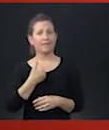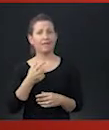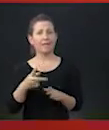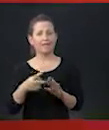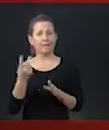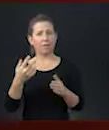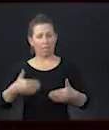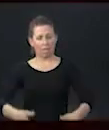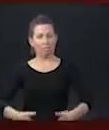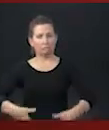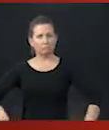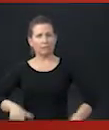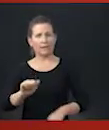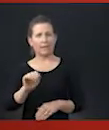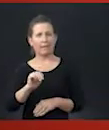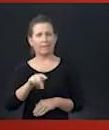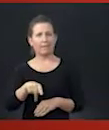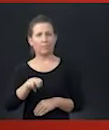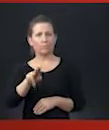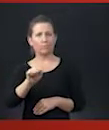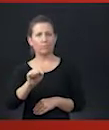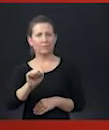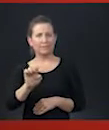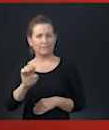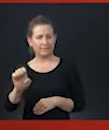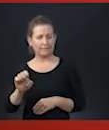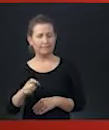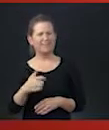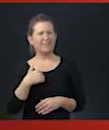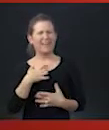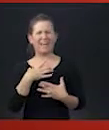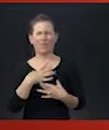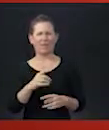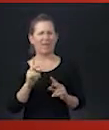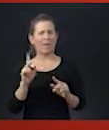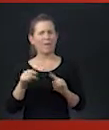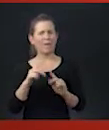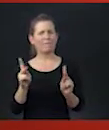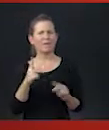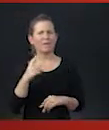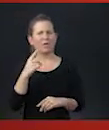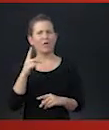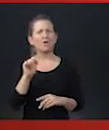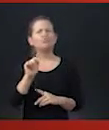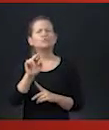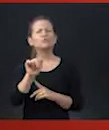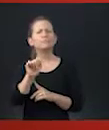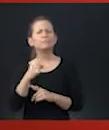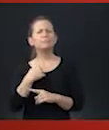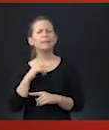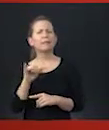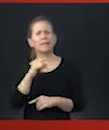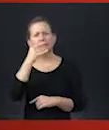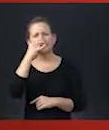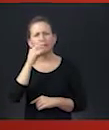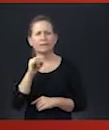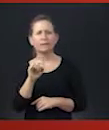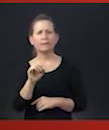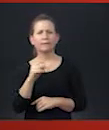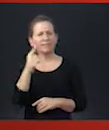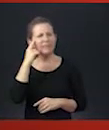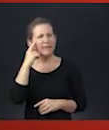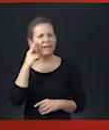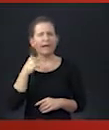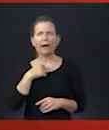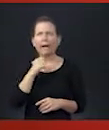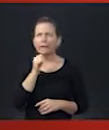amputee. I don't like it when people, you know, treat me like I'm a child or I don't understand the concept of